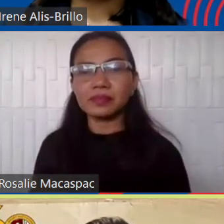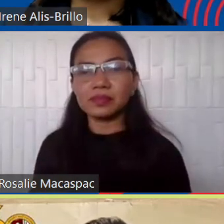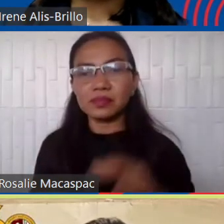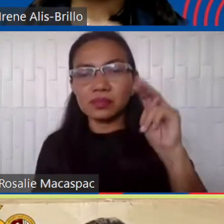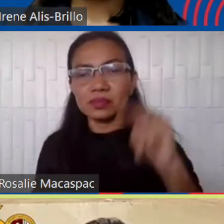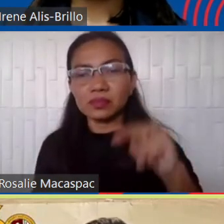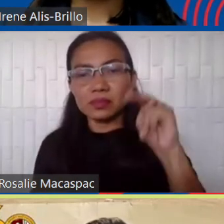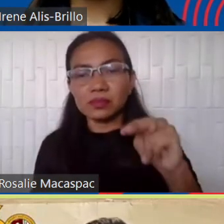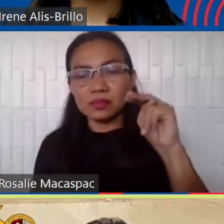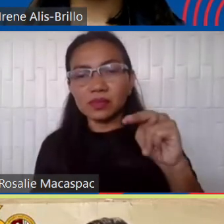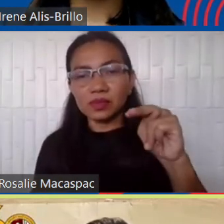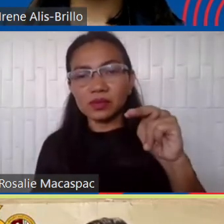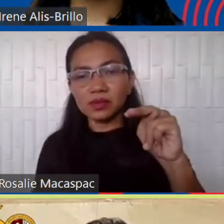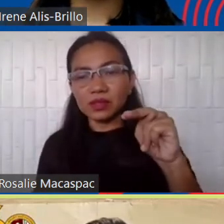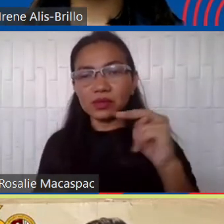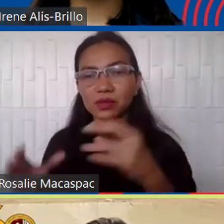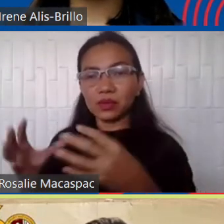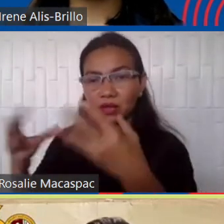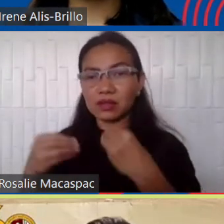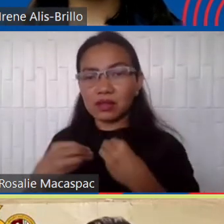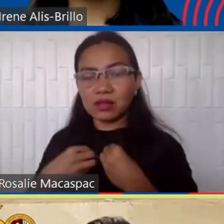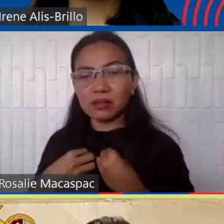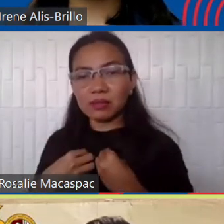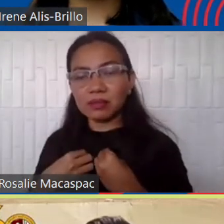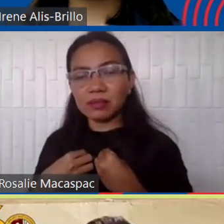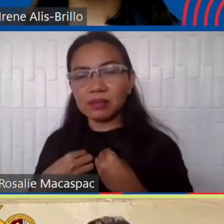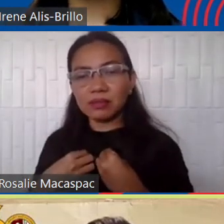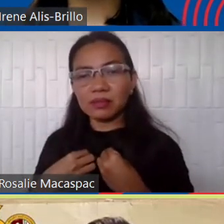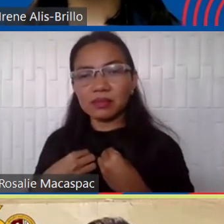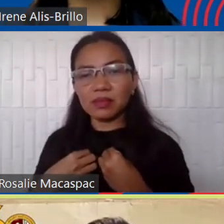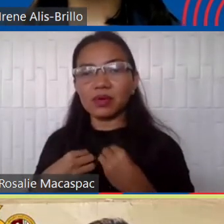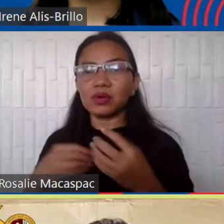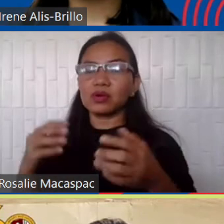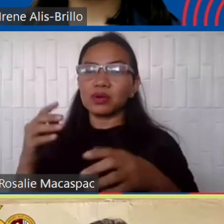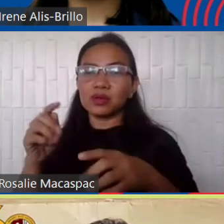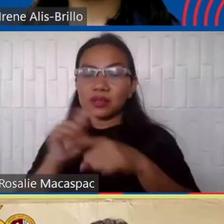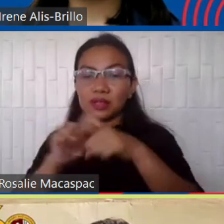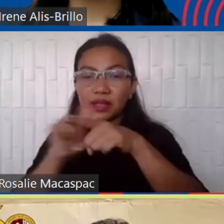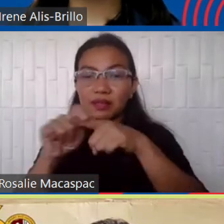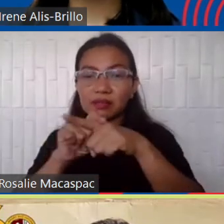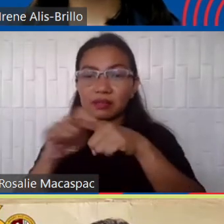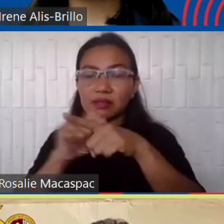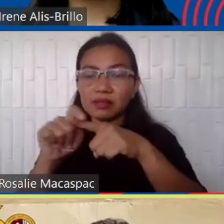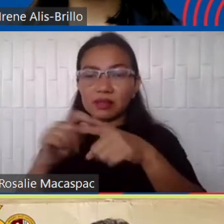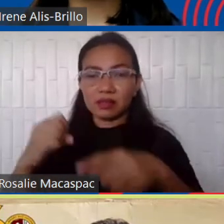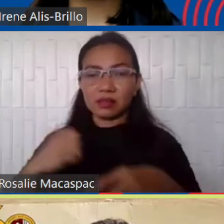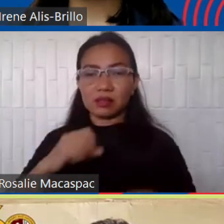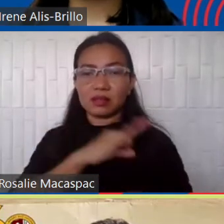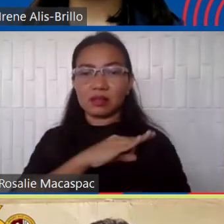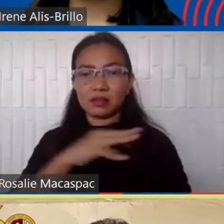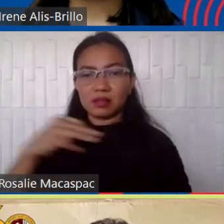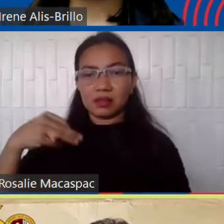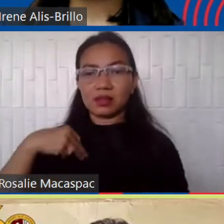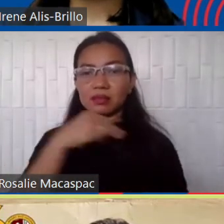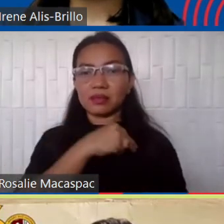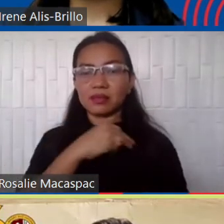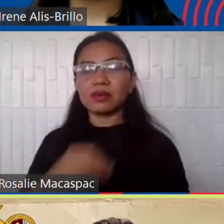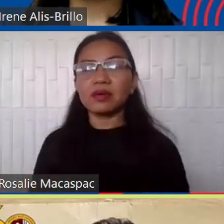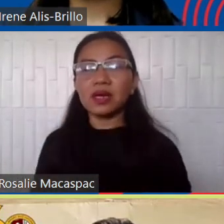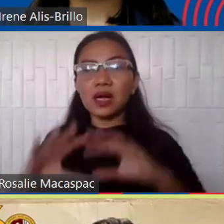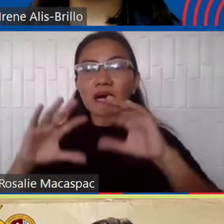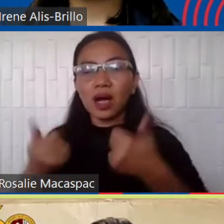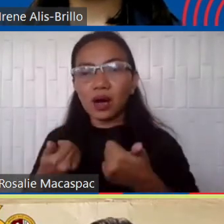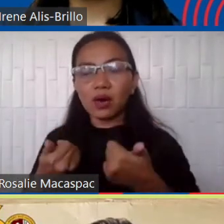to hire or do you need to upskill a staff member? And how will be the